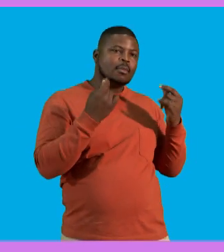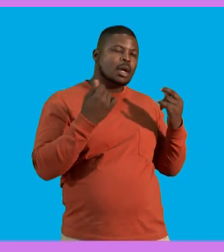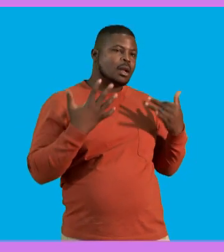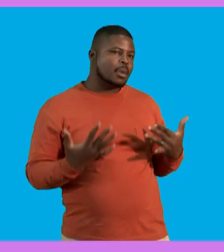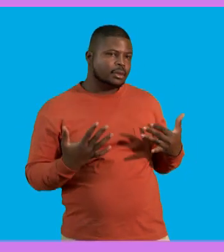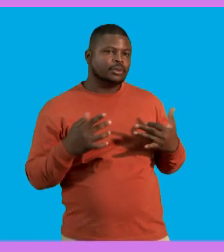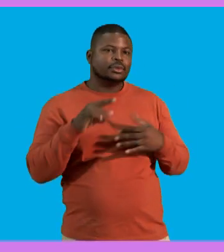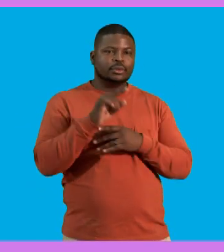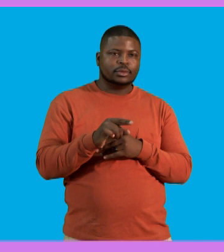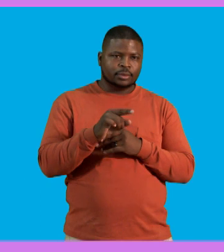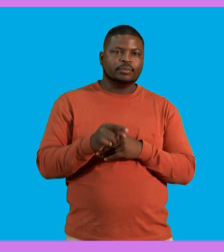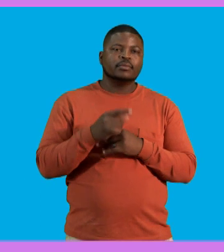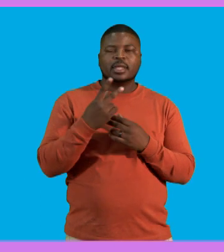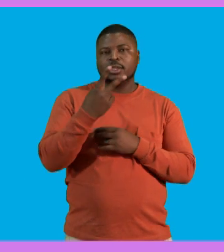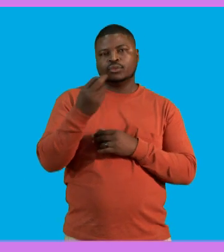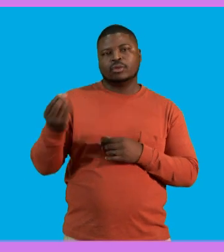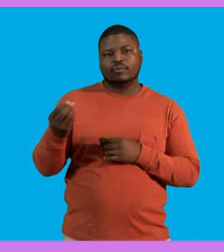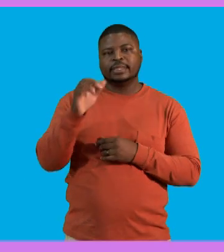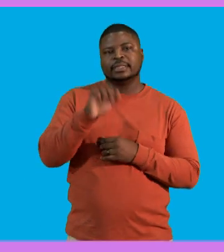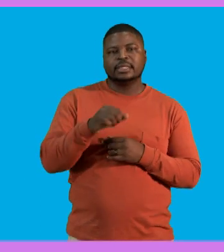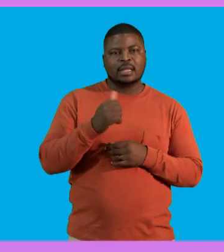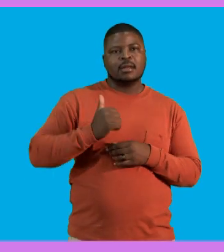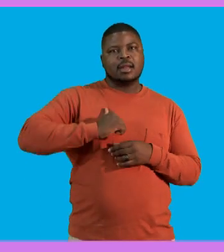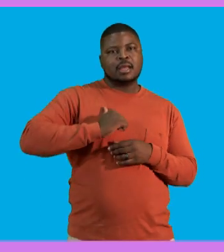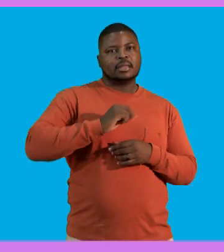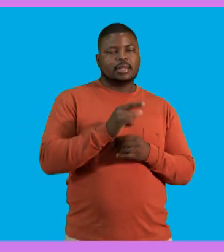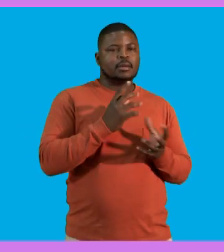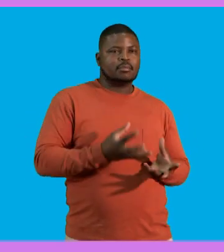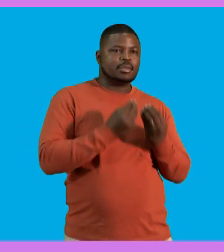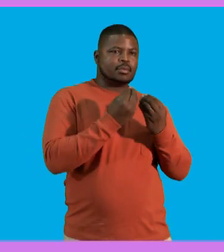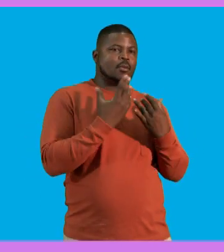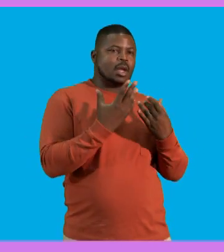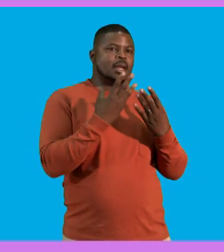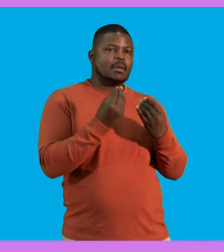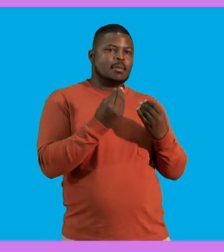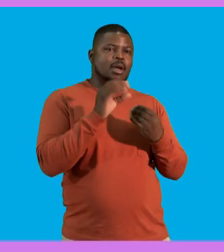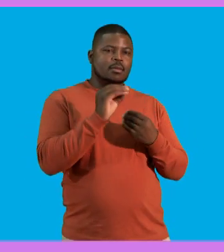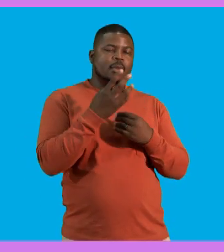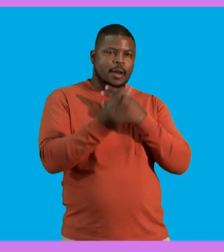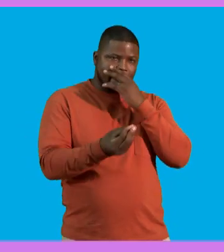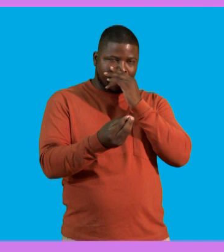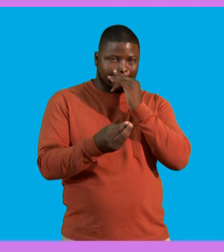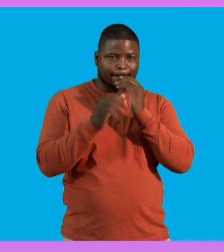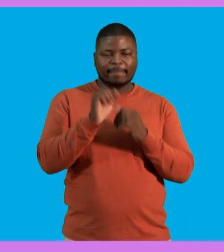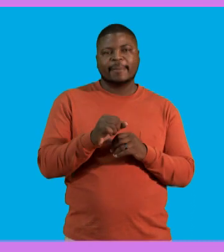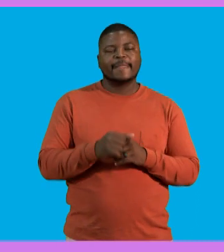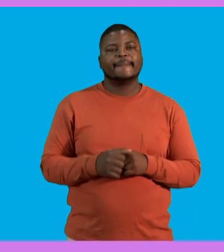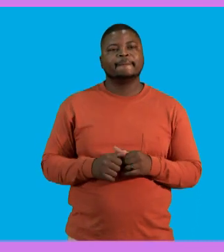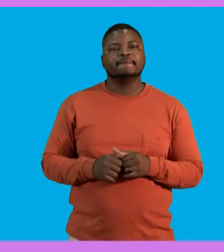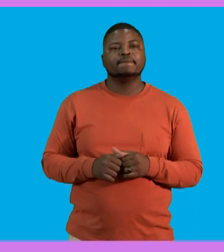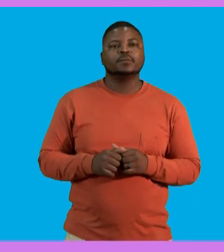does it align to. So it is exactly as at 200. Luckily with this graph, they've given us the units used. So it means the